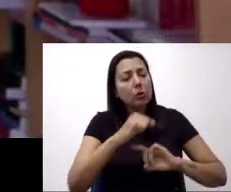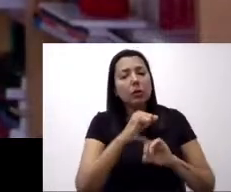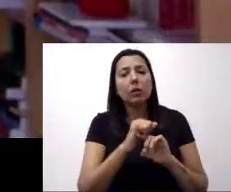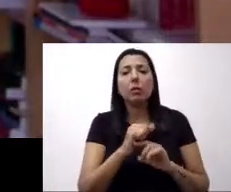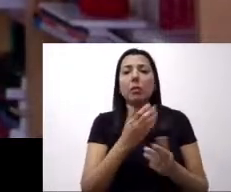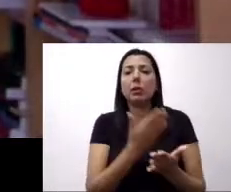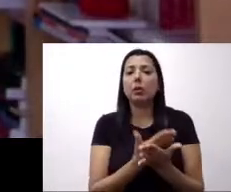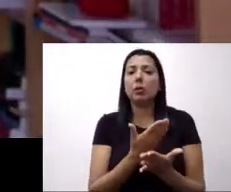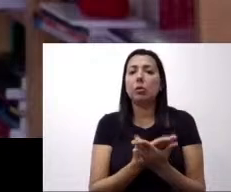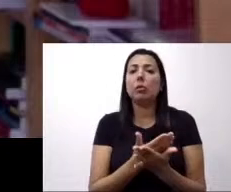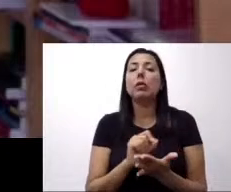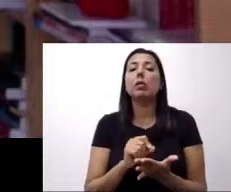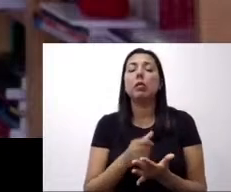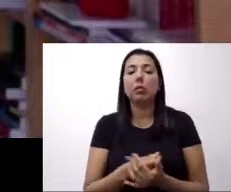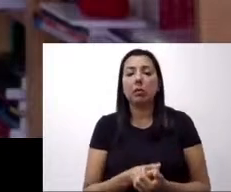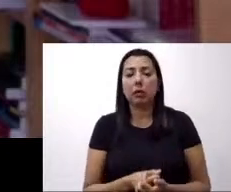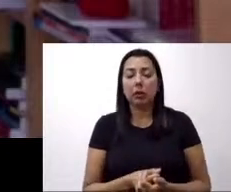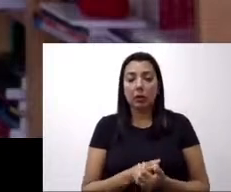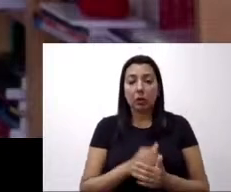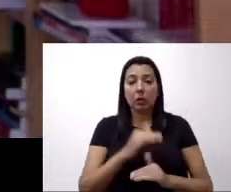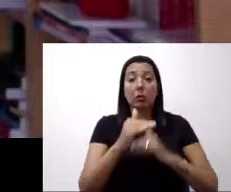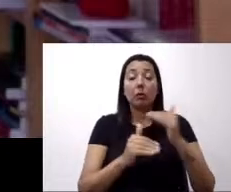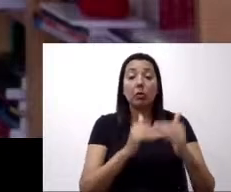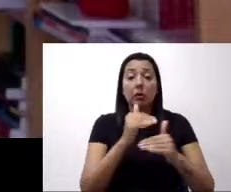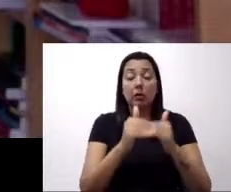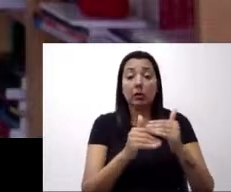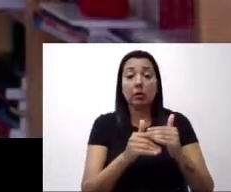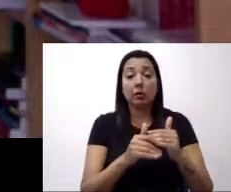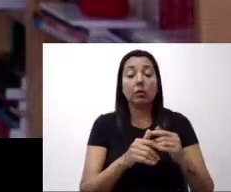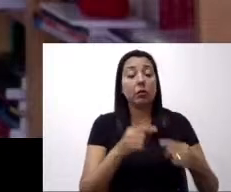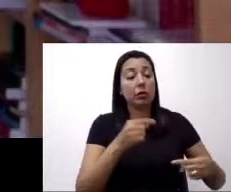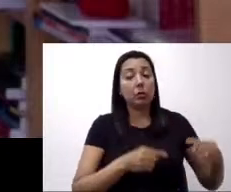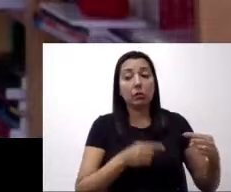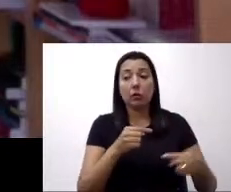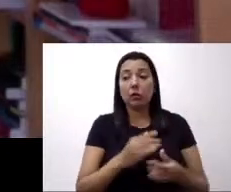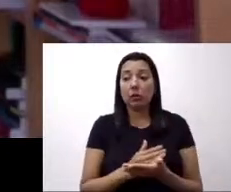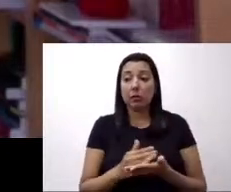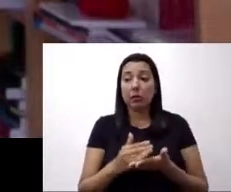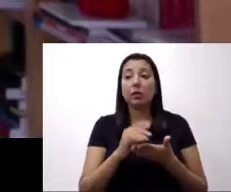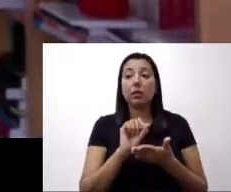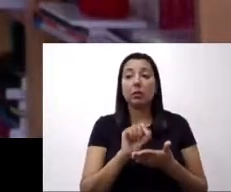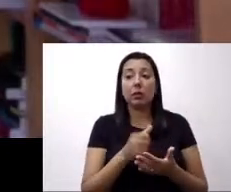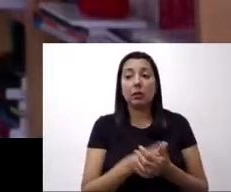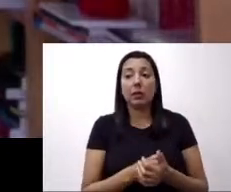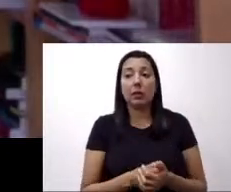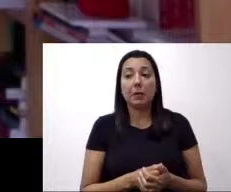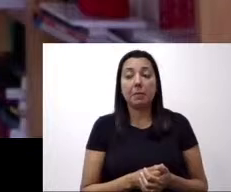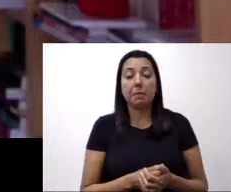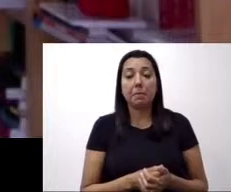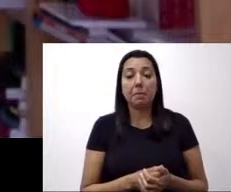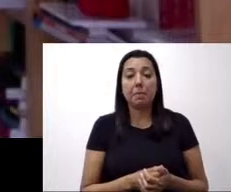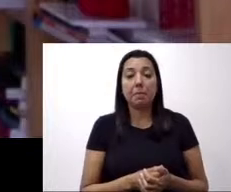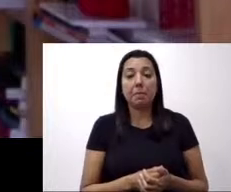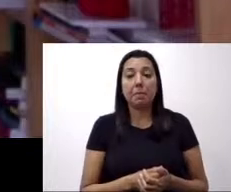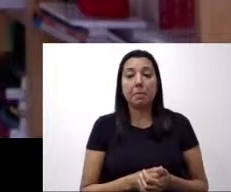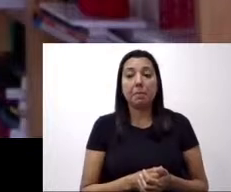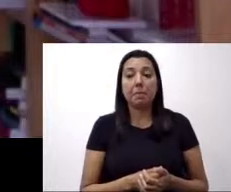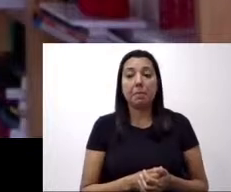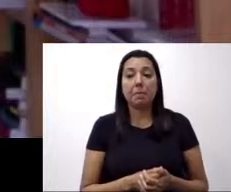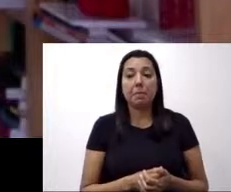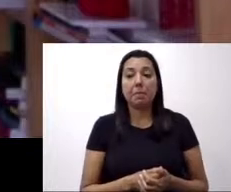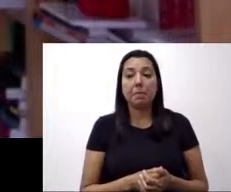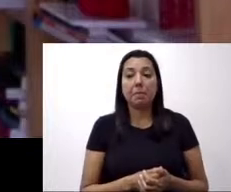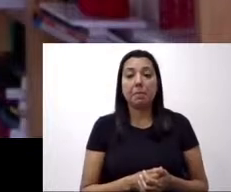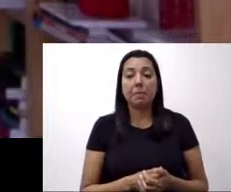policy process. So we will start following the order of the chapters. We will start